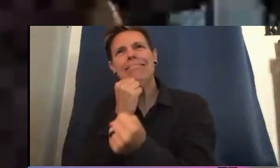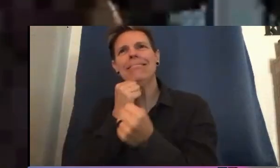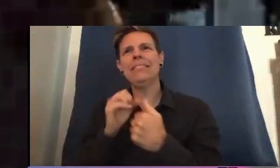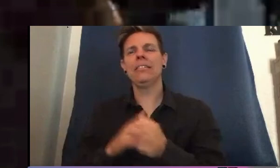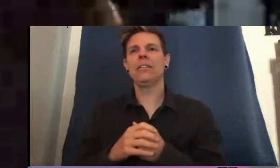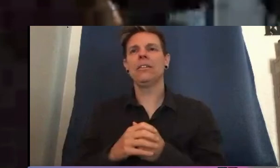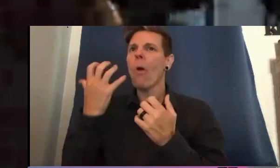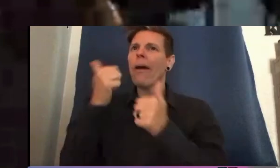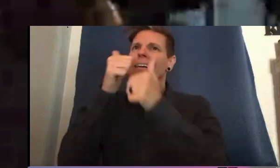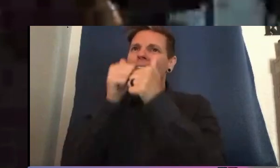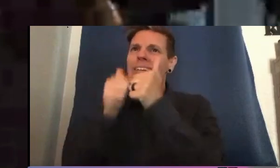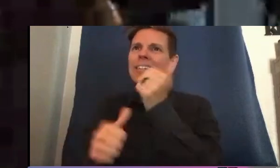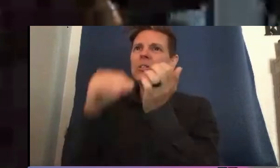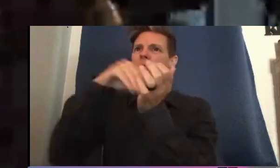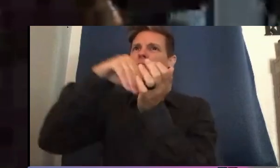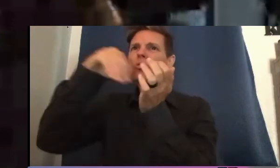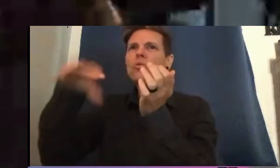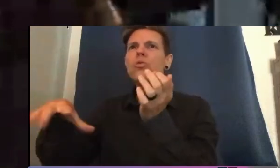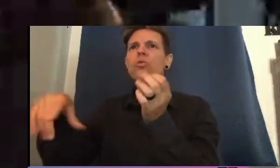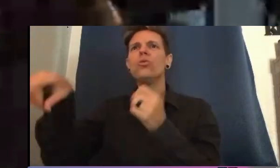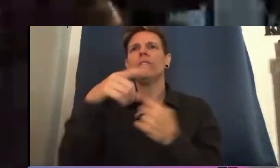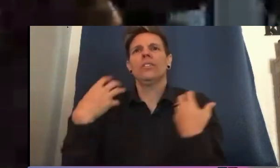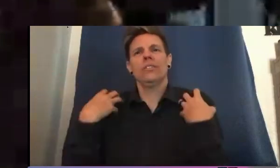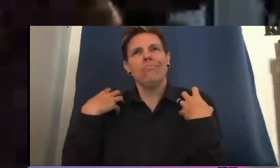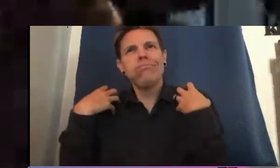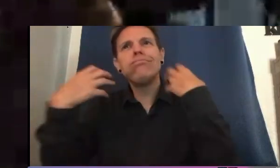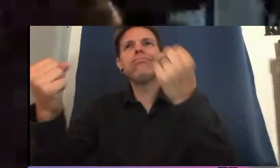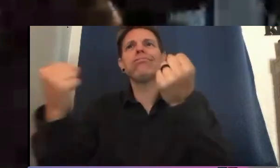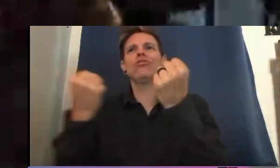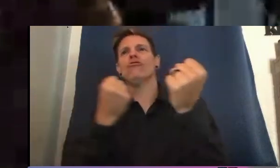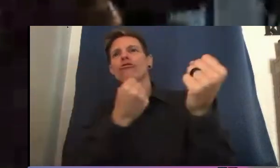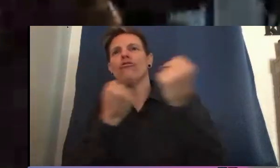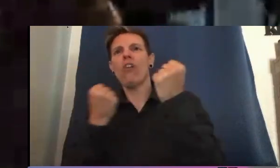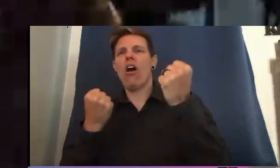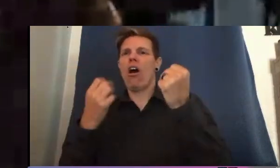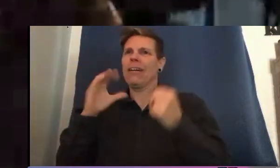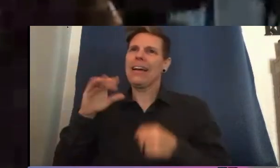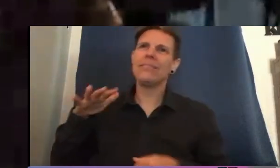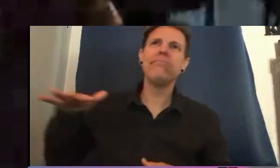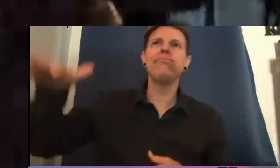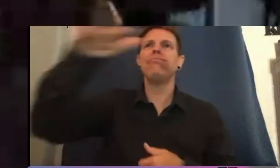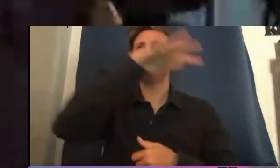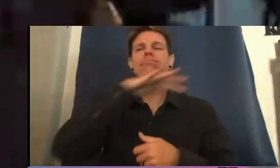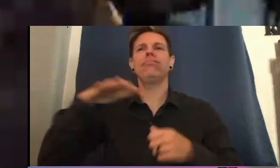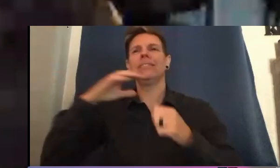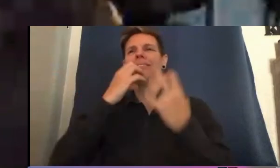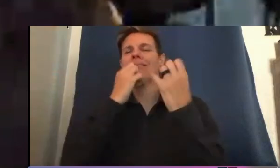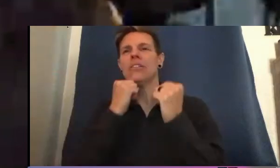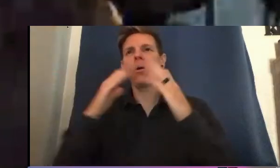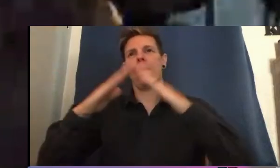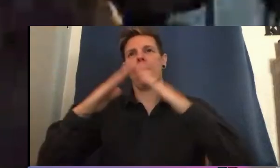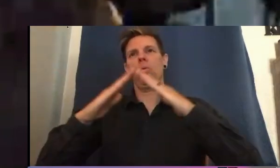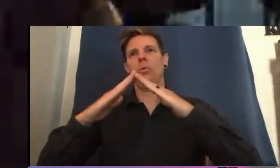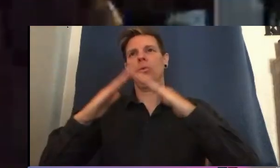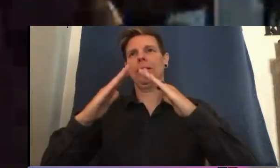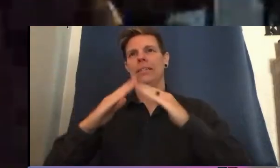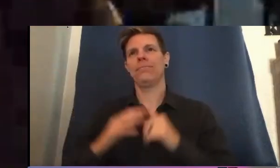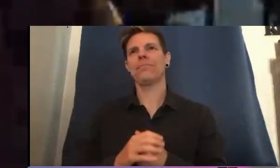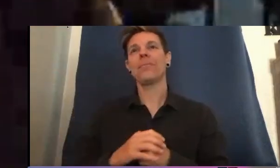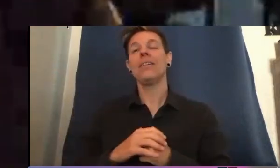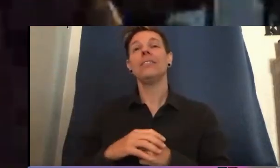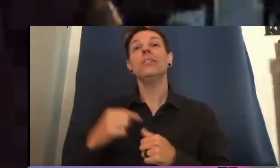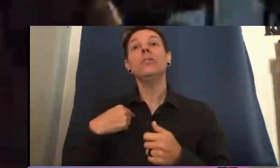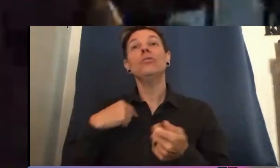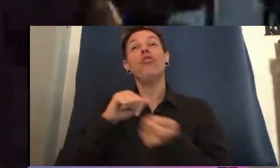our part with protecting community health. And so our message has not changed. We have been